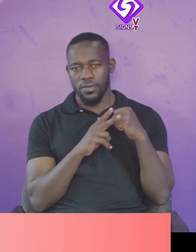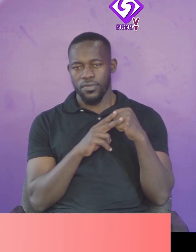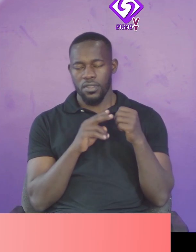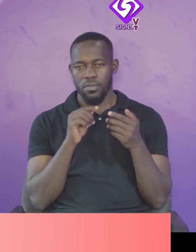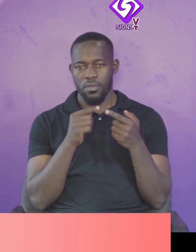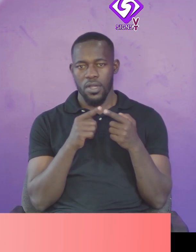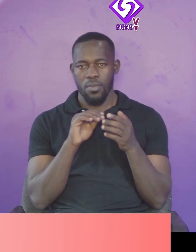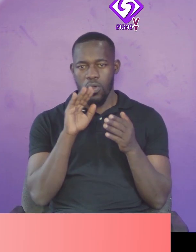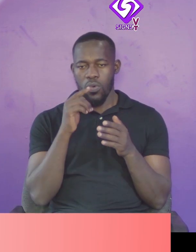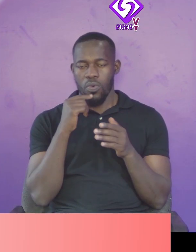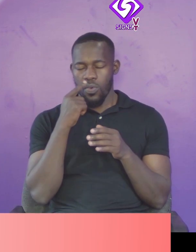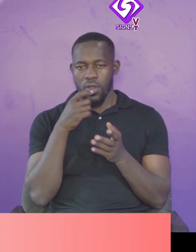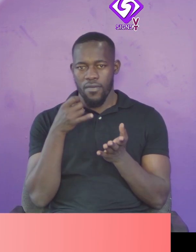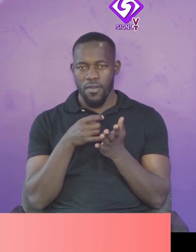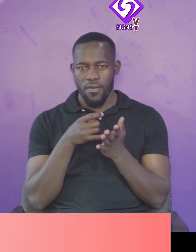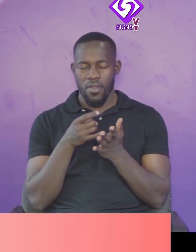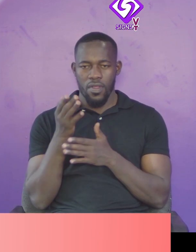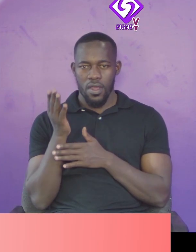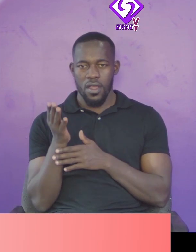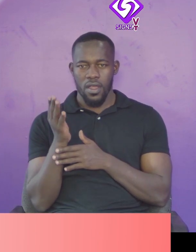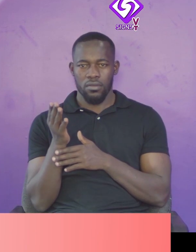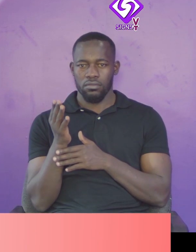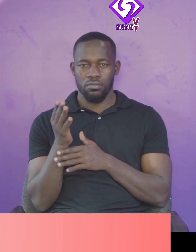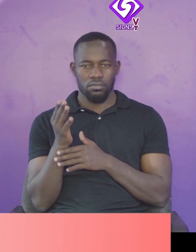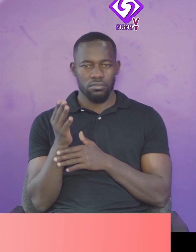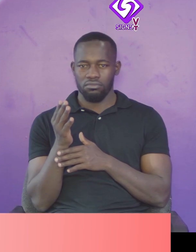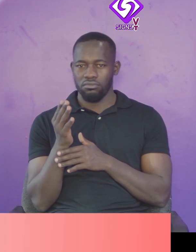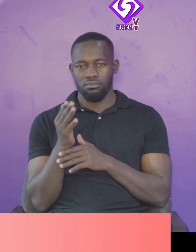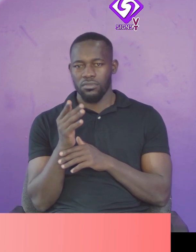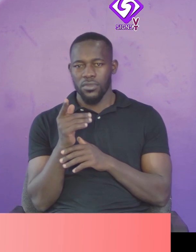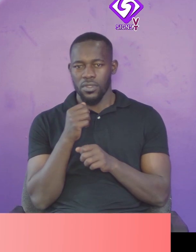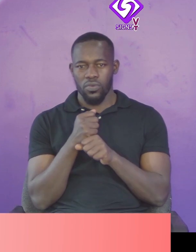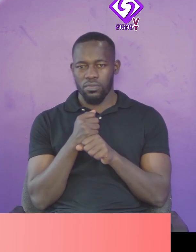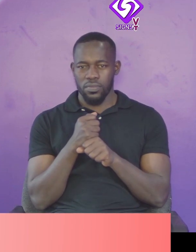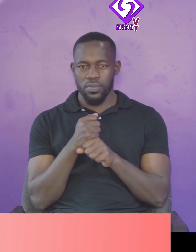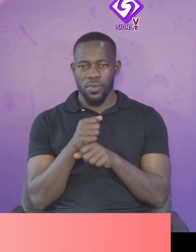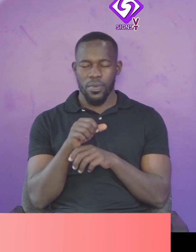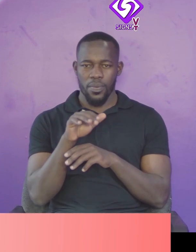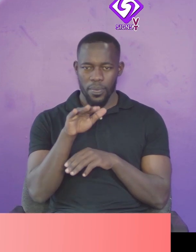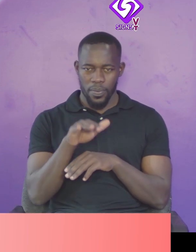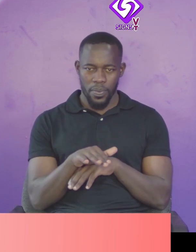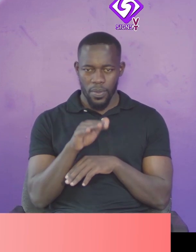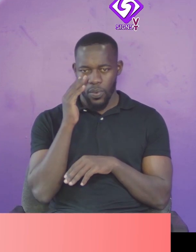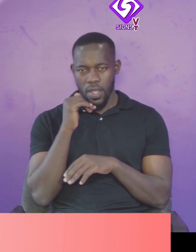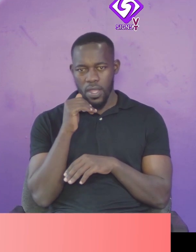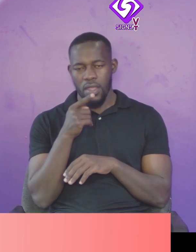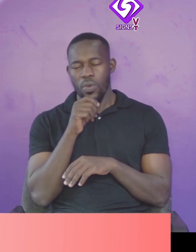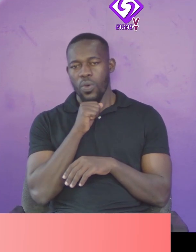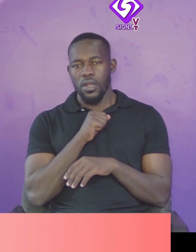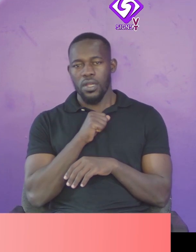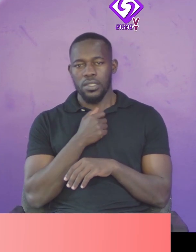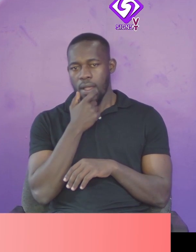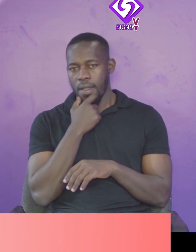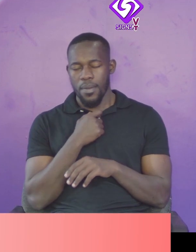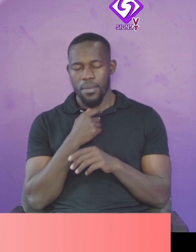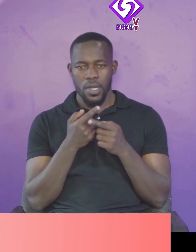been included, some of them, the performance is declining with age. So if these